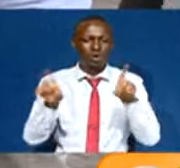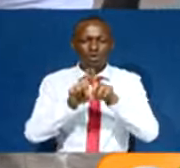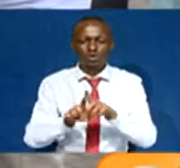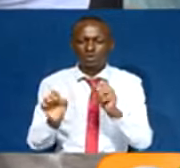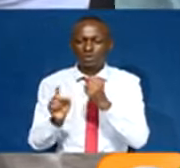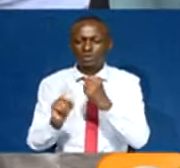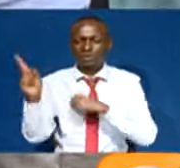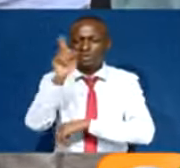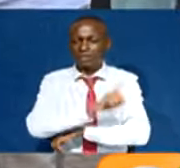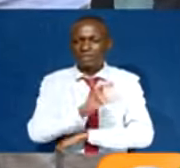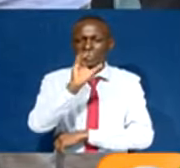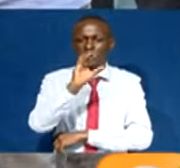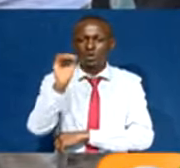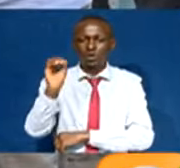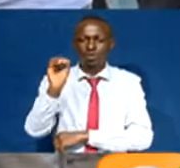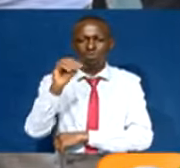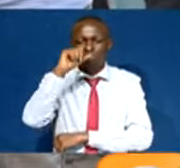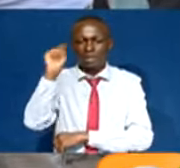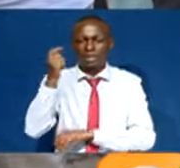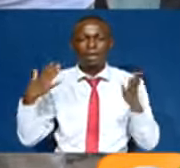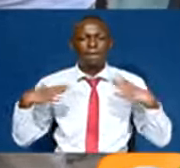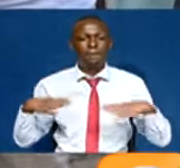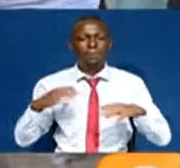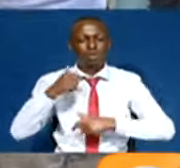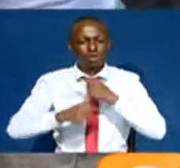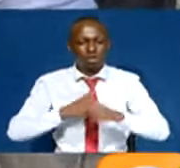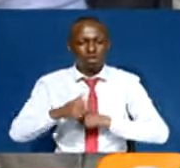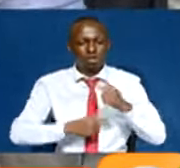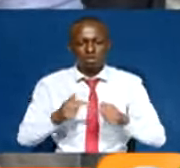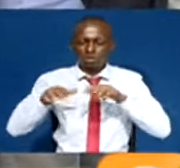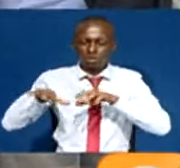officers has seen Kenyans suffering. Emily Chebet, Citizen TV, Nairobi.